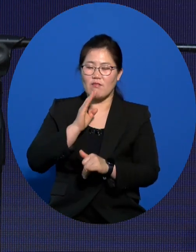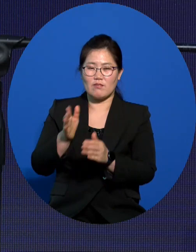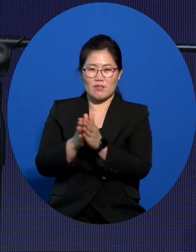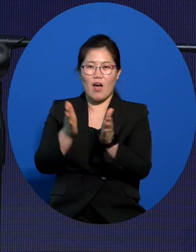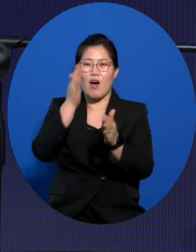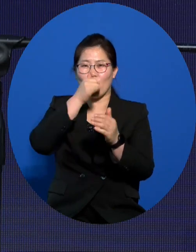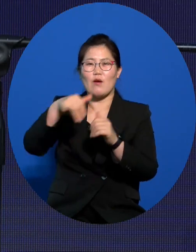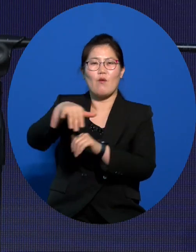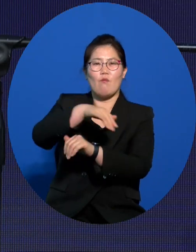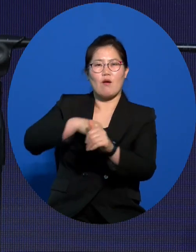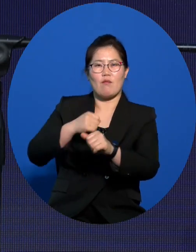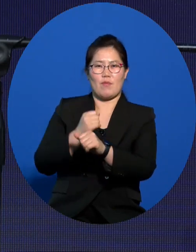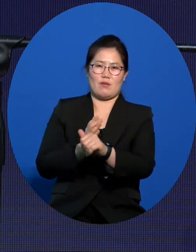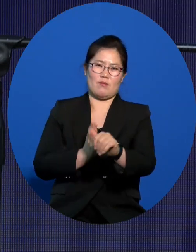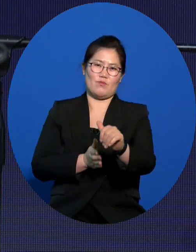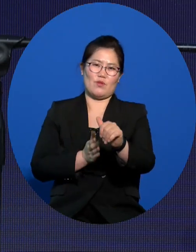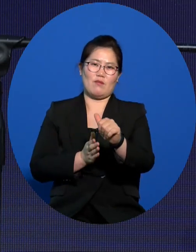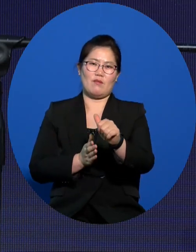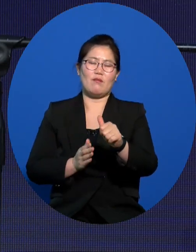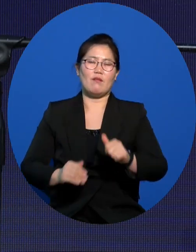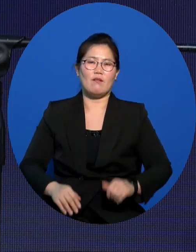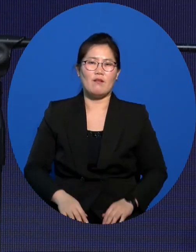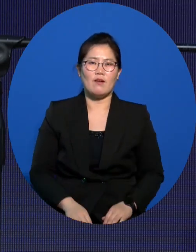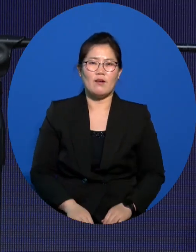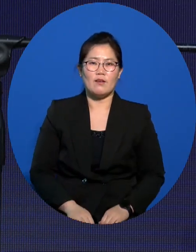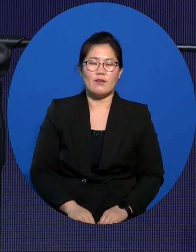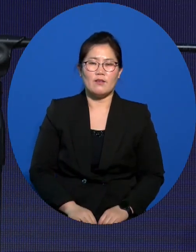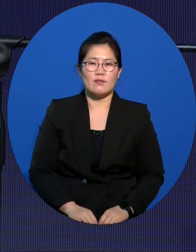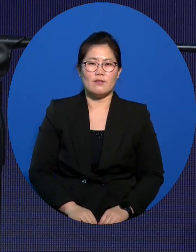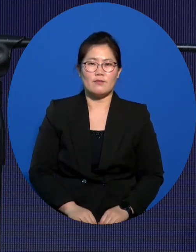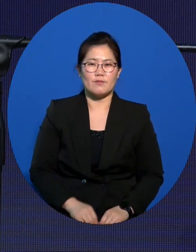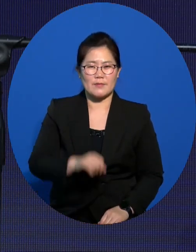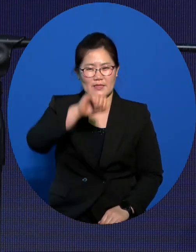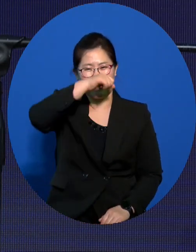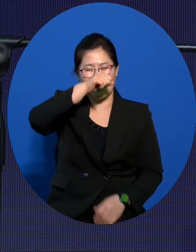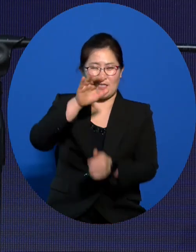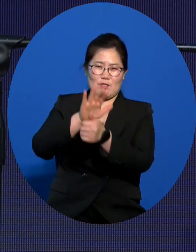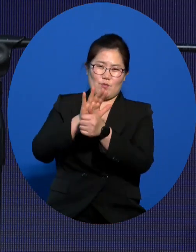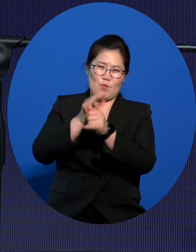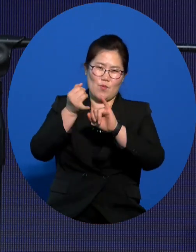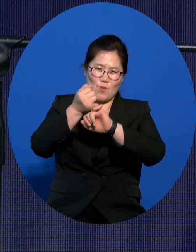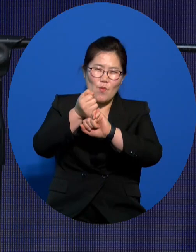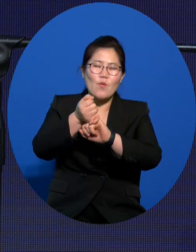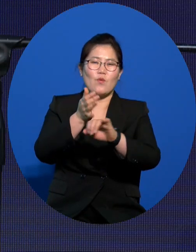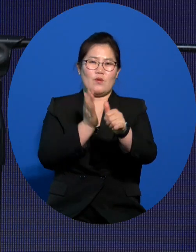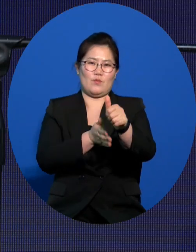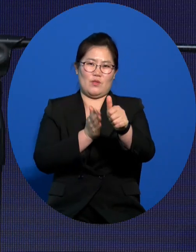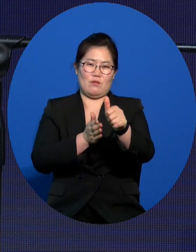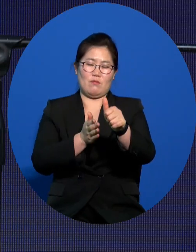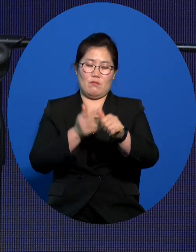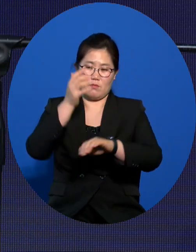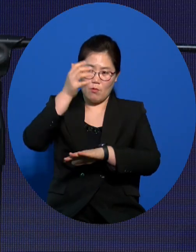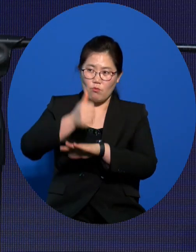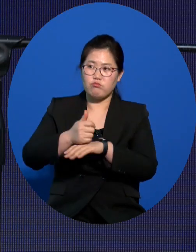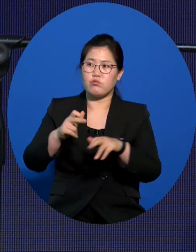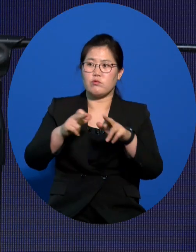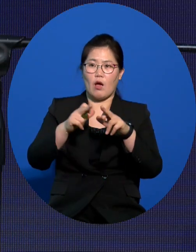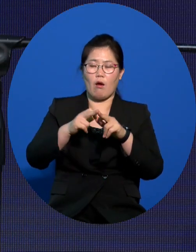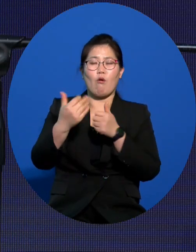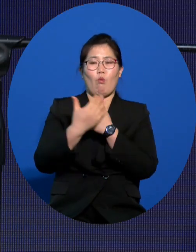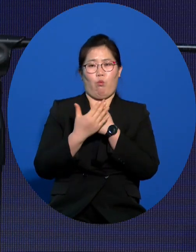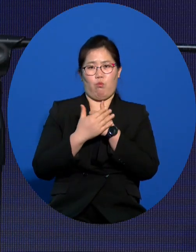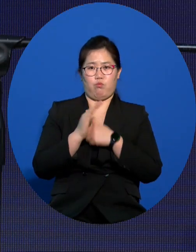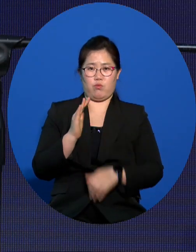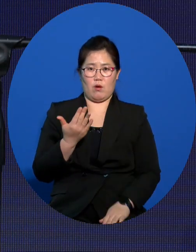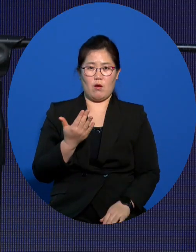the mayors, the governors, please look into them. Please select them. Please support them with your